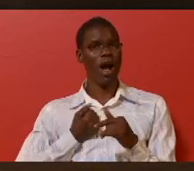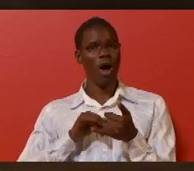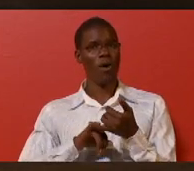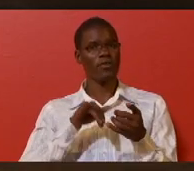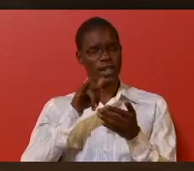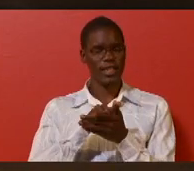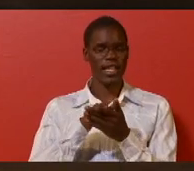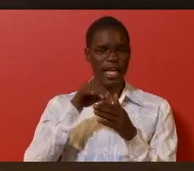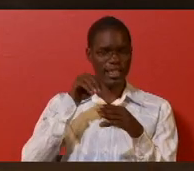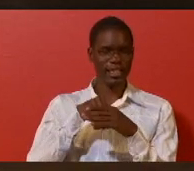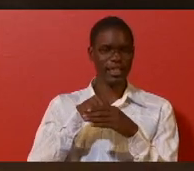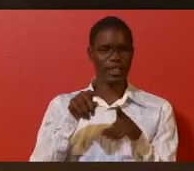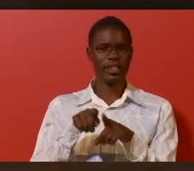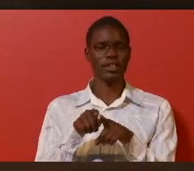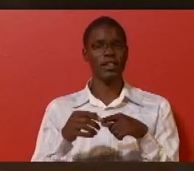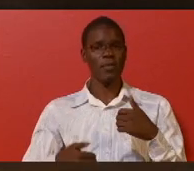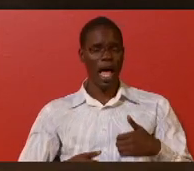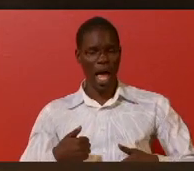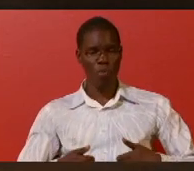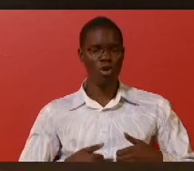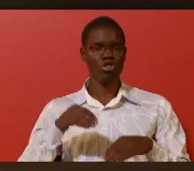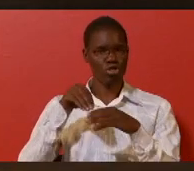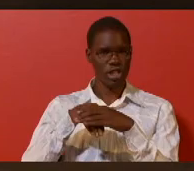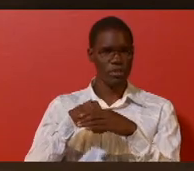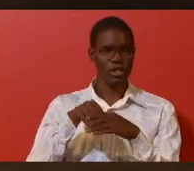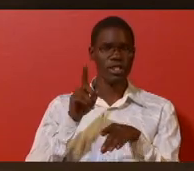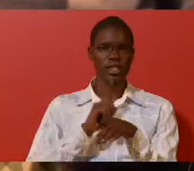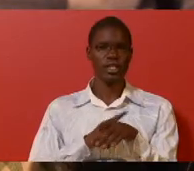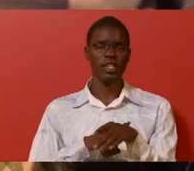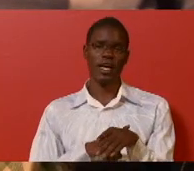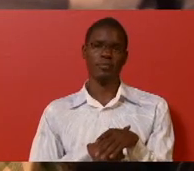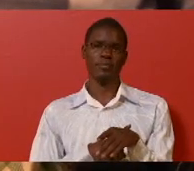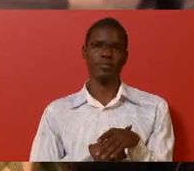deposit. It's an emotional deposit. So when your engine is revving,